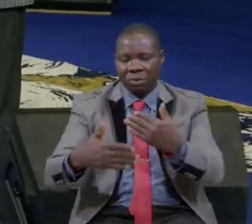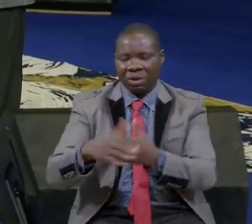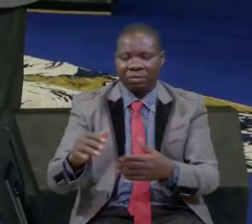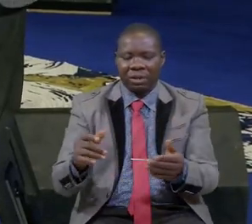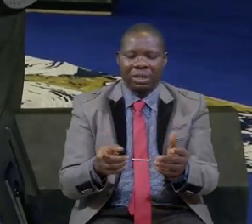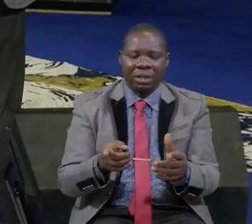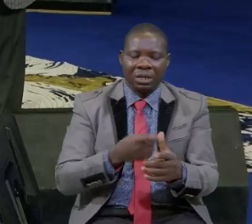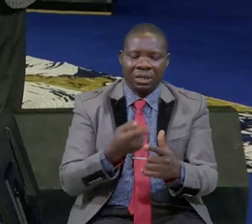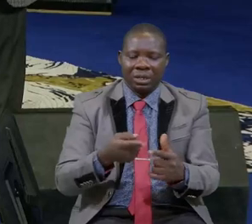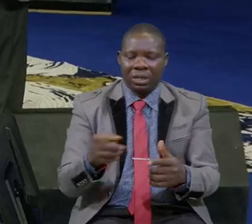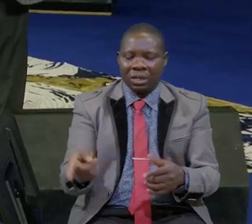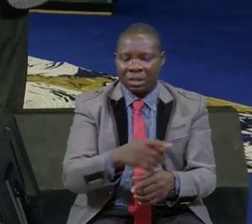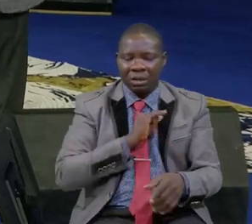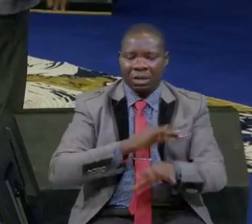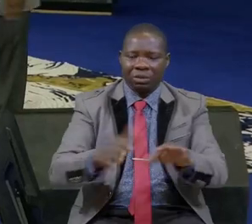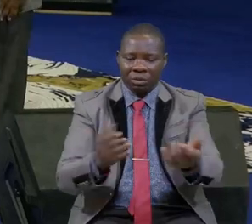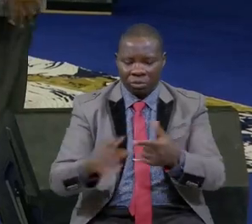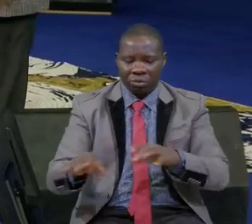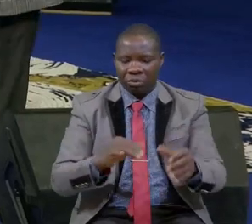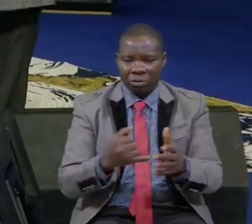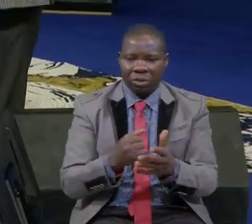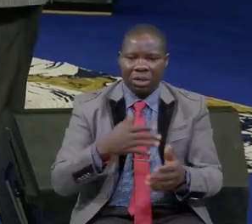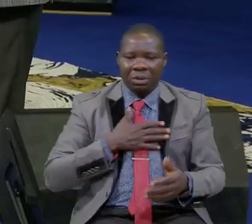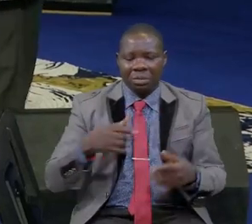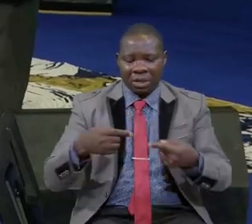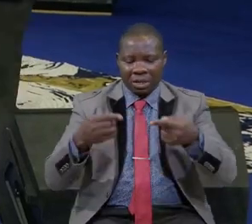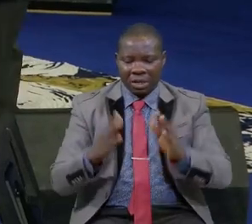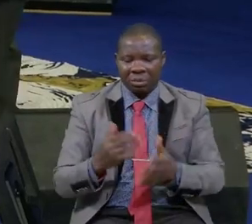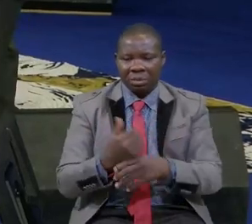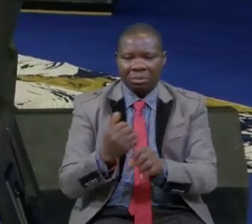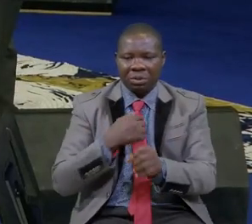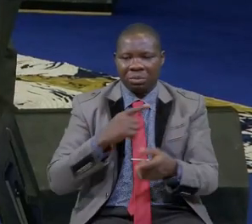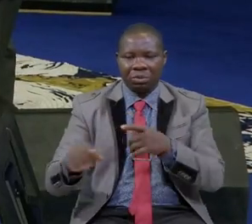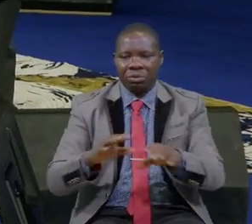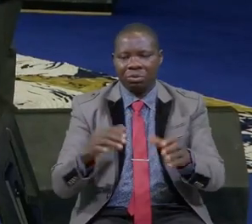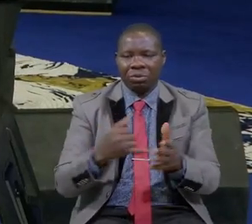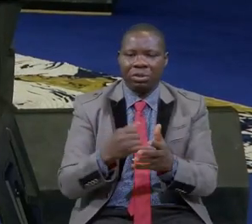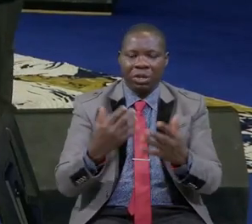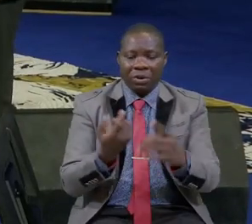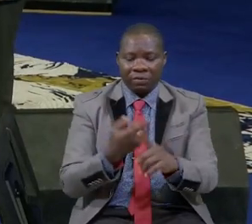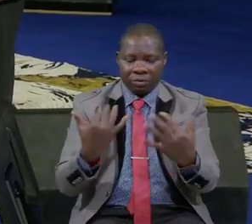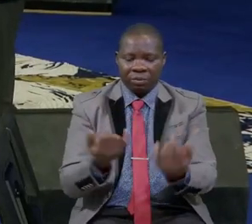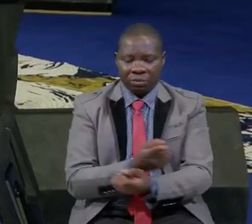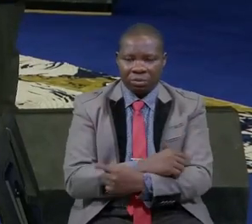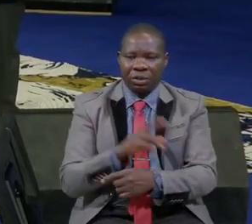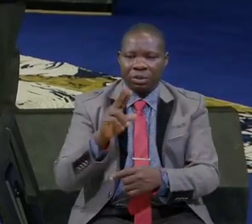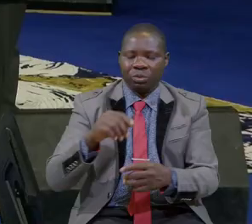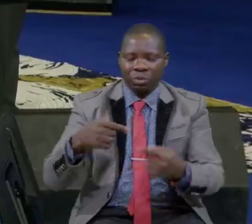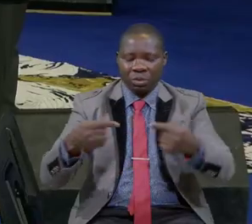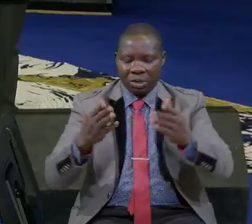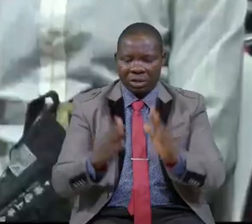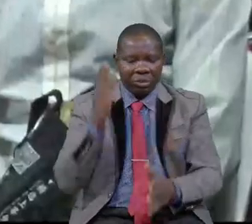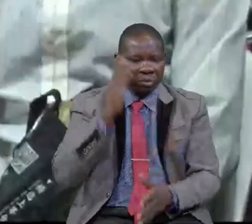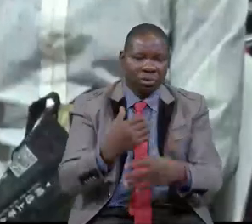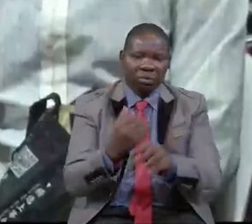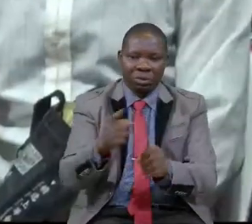My enemy made me to do it. From today, no enemy will make you to do anything.